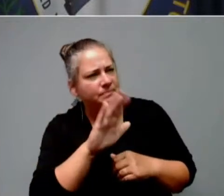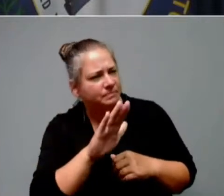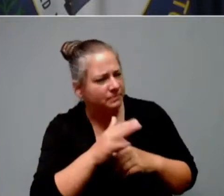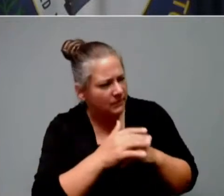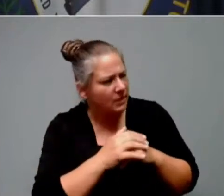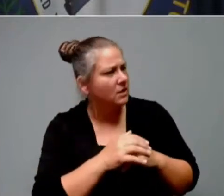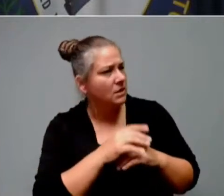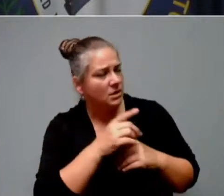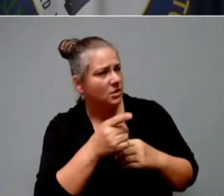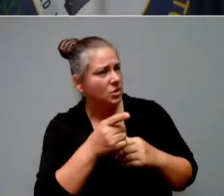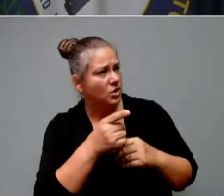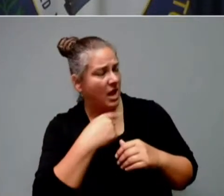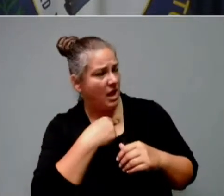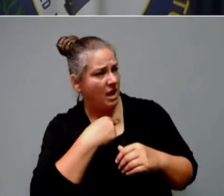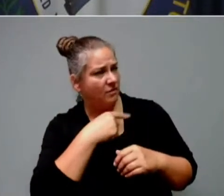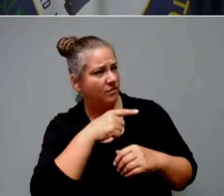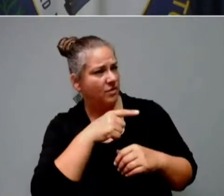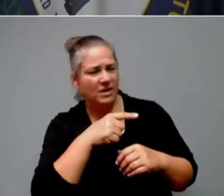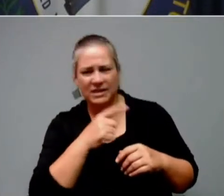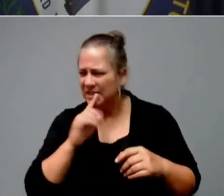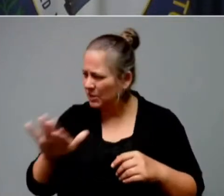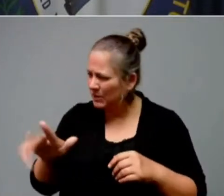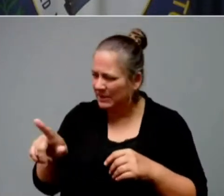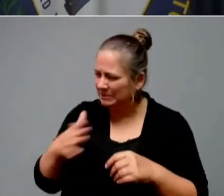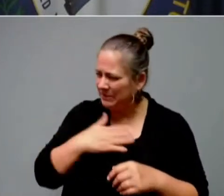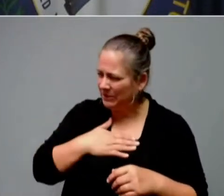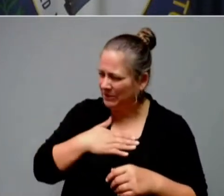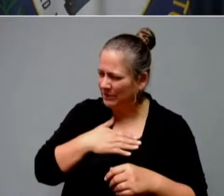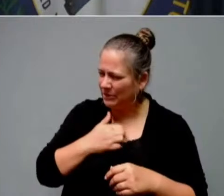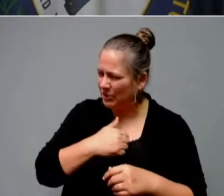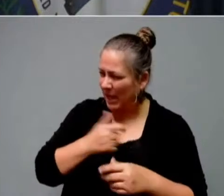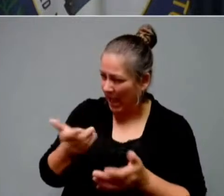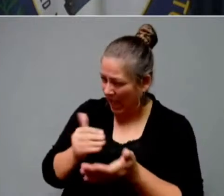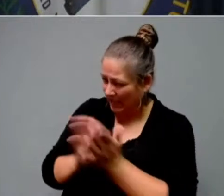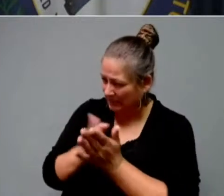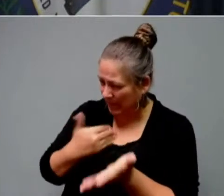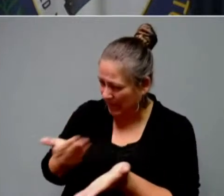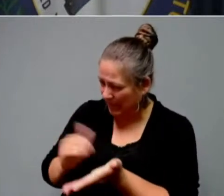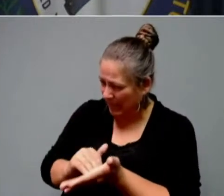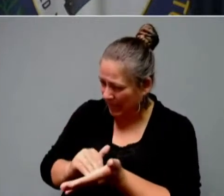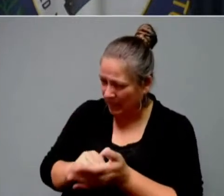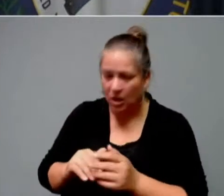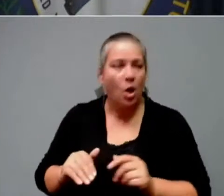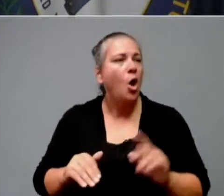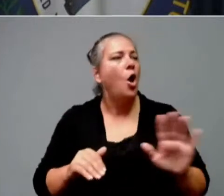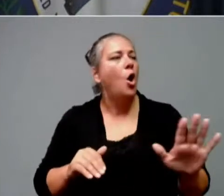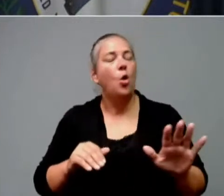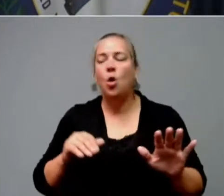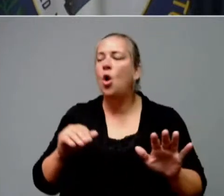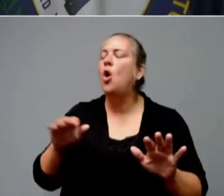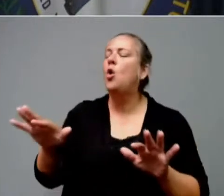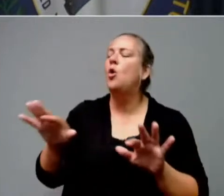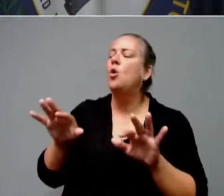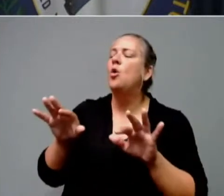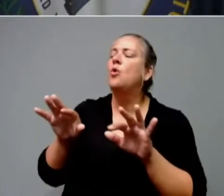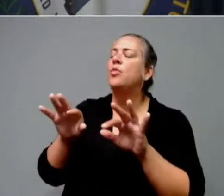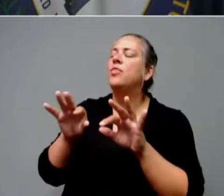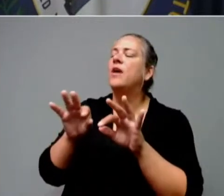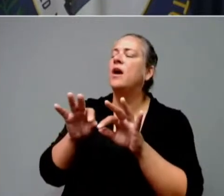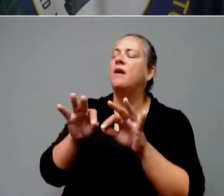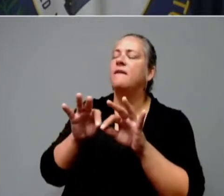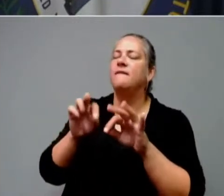back in place? I'm sorry, ask the restrictions? No, the field hospitals. Oh, the field hospitals. Right now, we believe